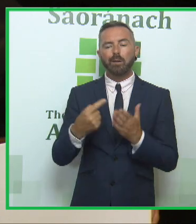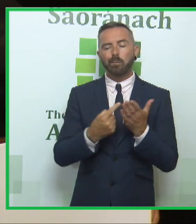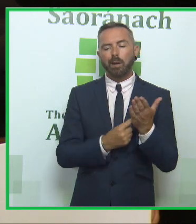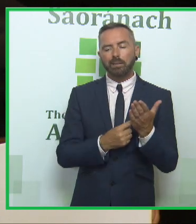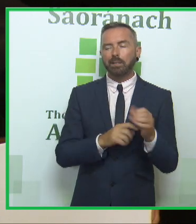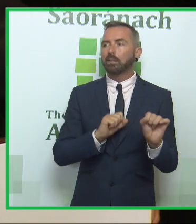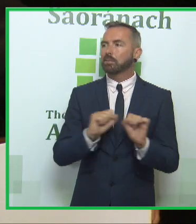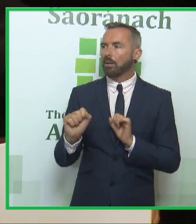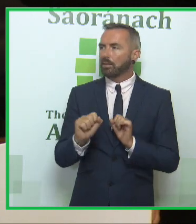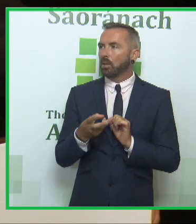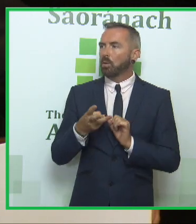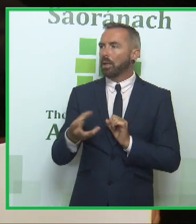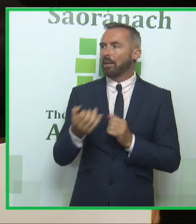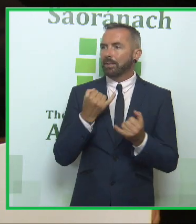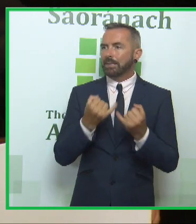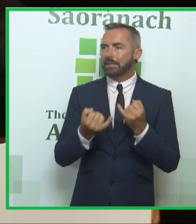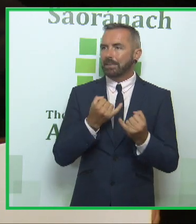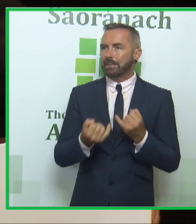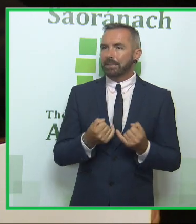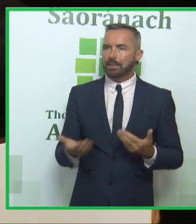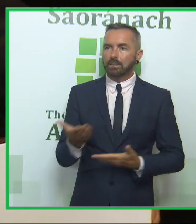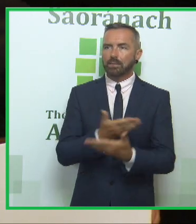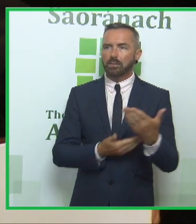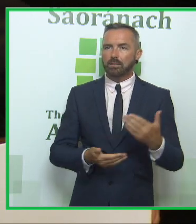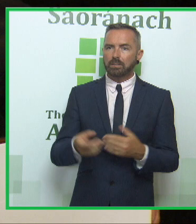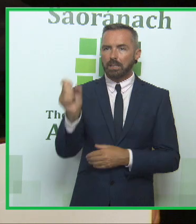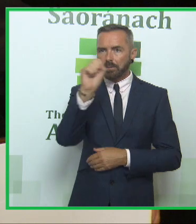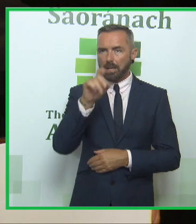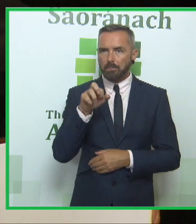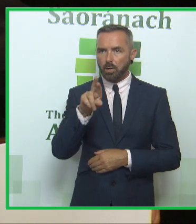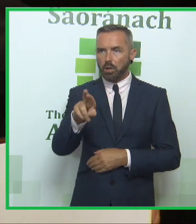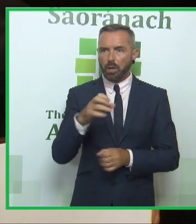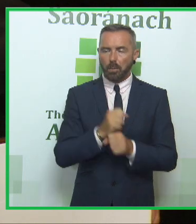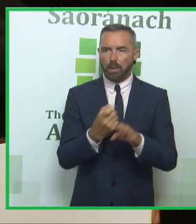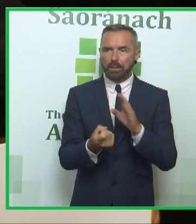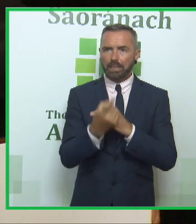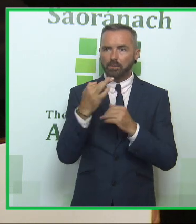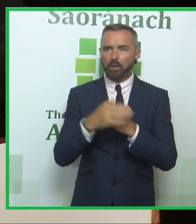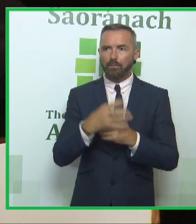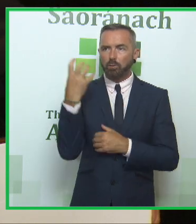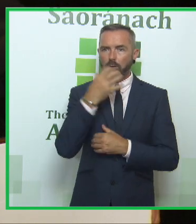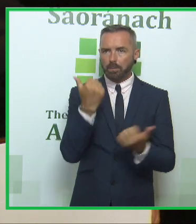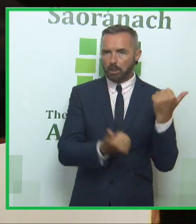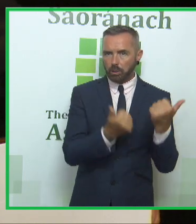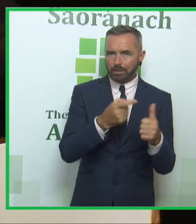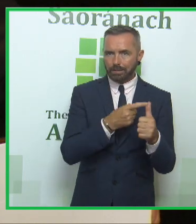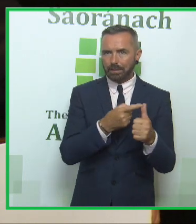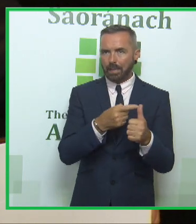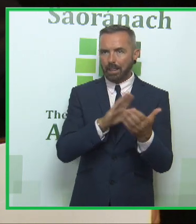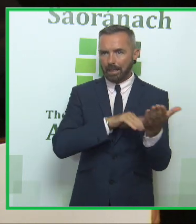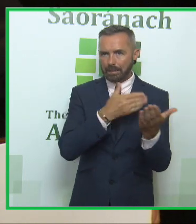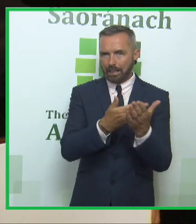and services, and we will have a detailed discussion in September now around the whole issue of criminal justice, legislation,